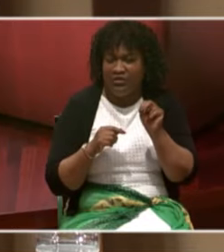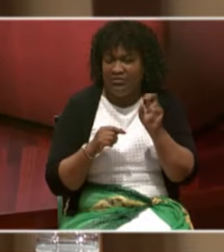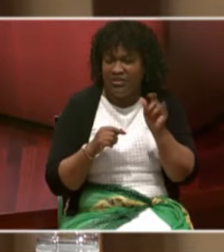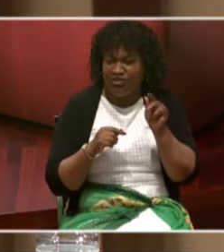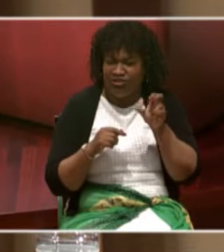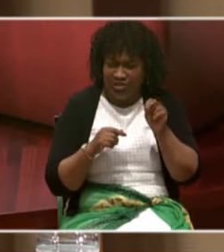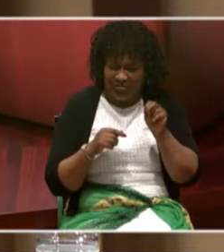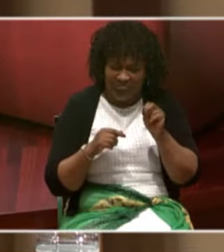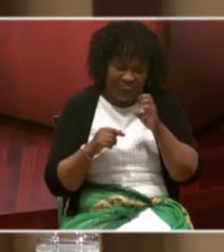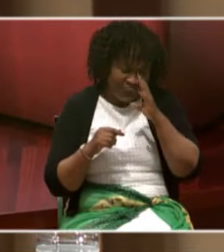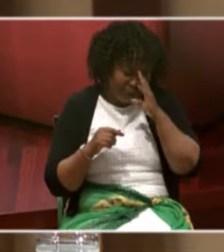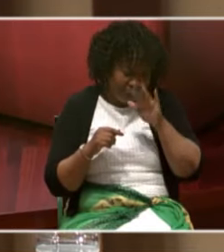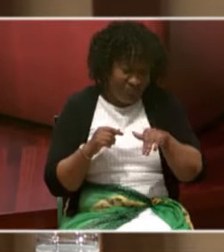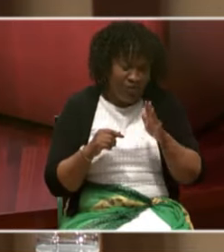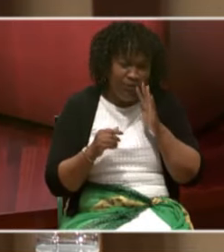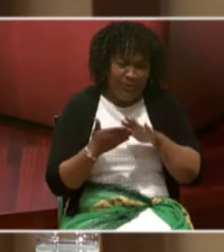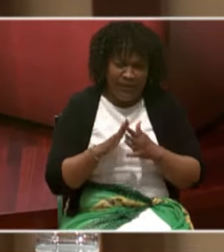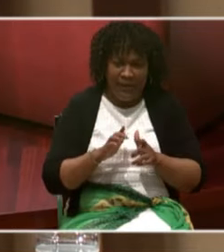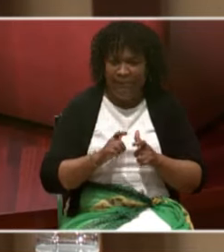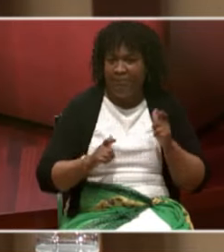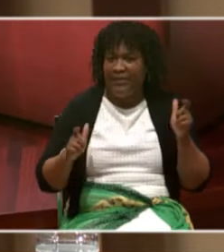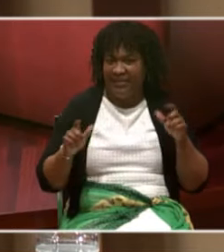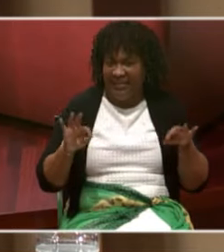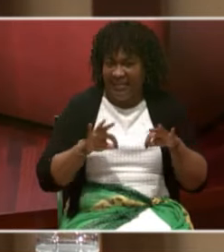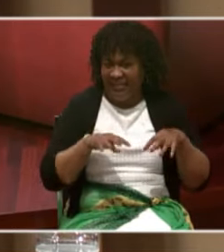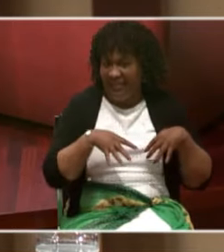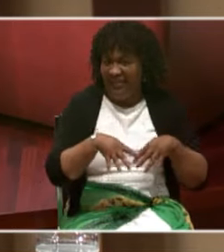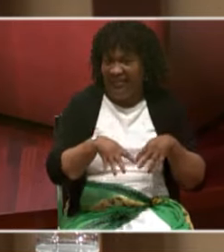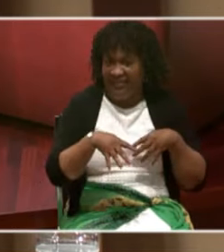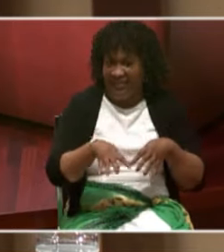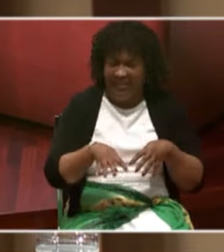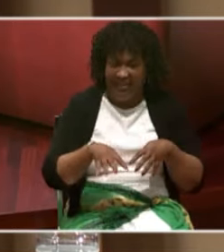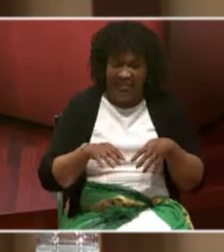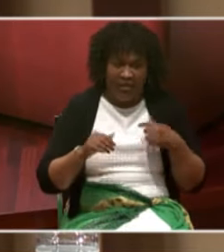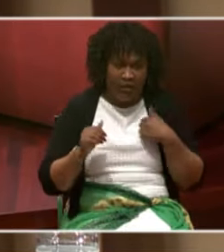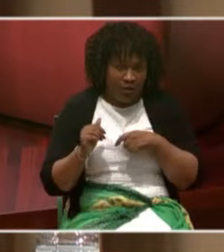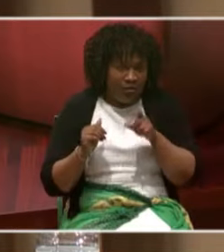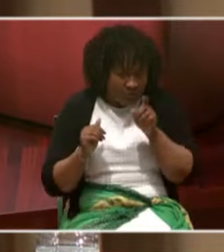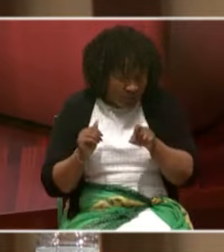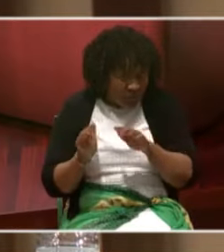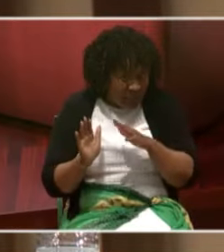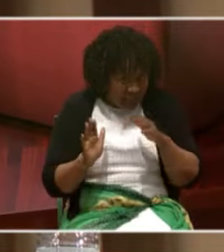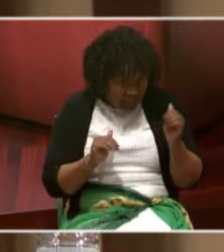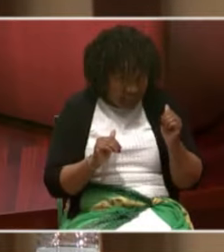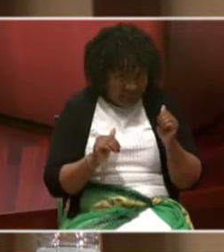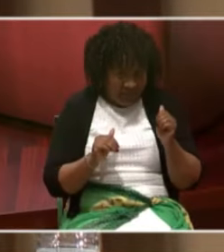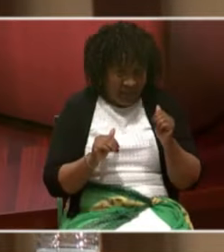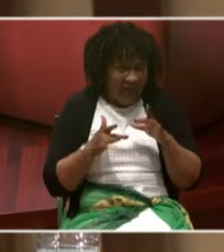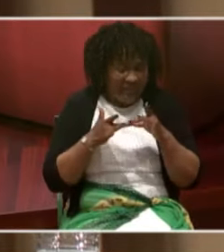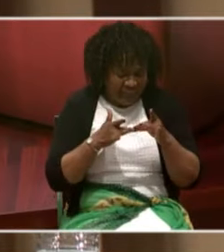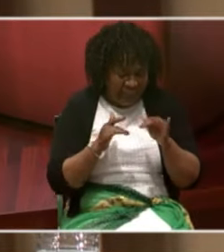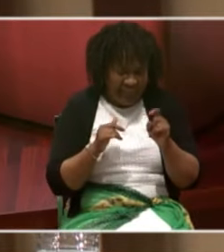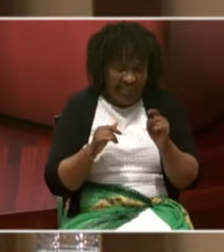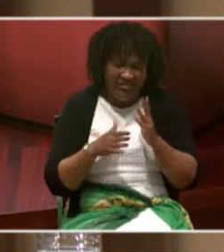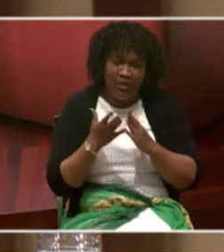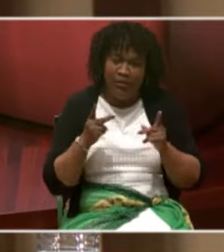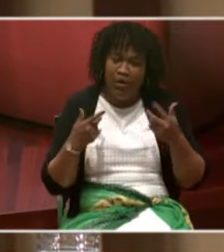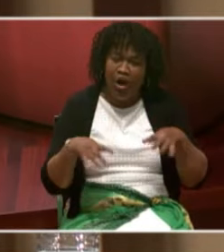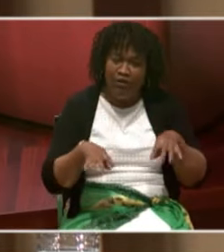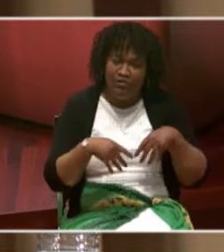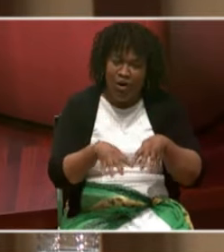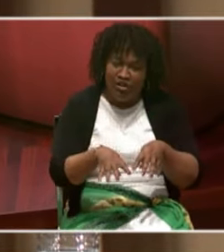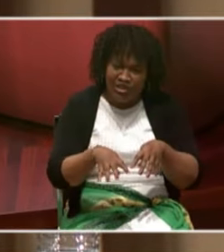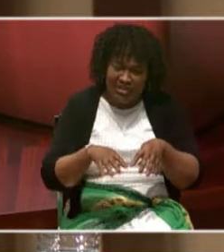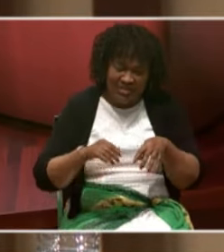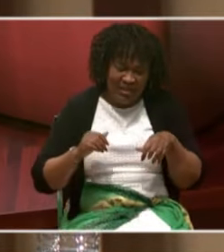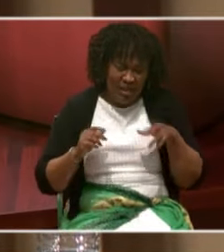But we don't have anything to be proud of. For many of our brothers and sisters cannot be here. They're receiving